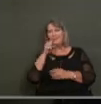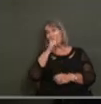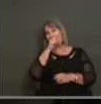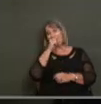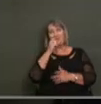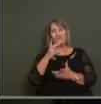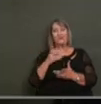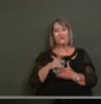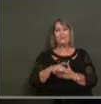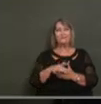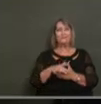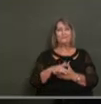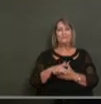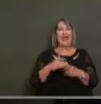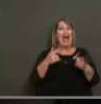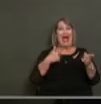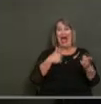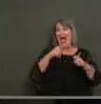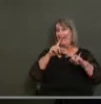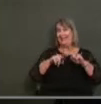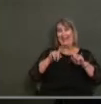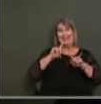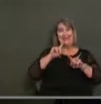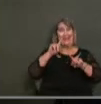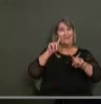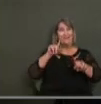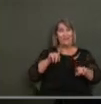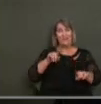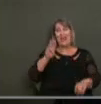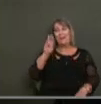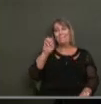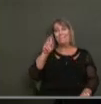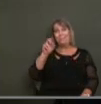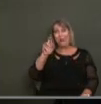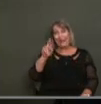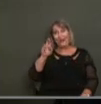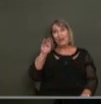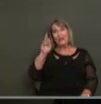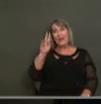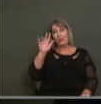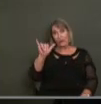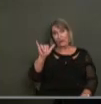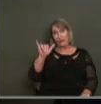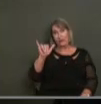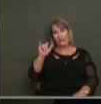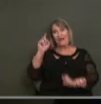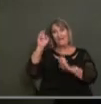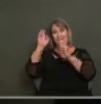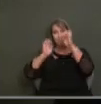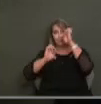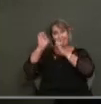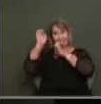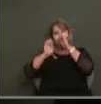That's not probably something I can actually answer. That'd be something the Bexar County Appraisal District would have to answer.